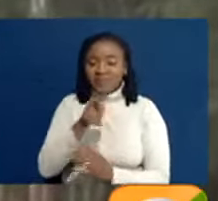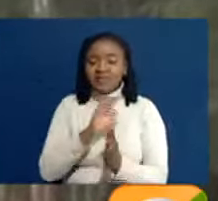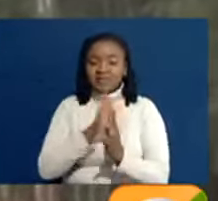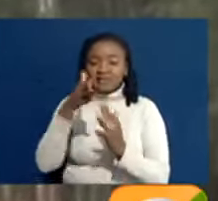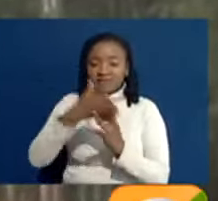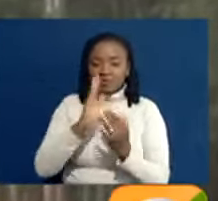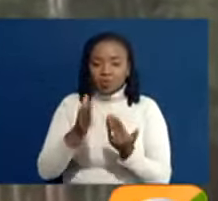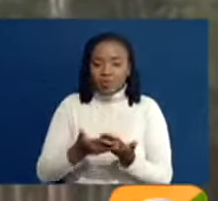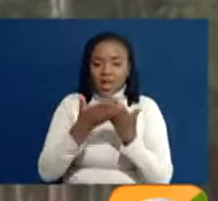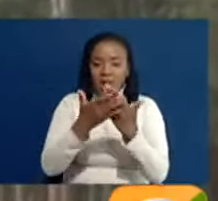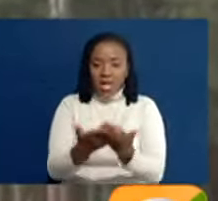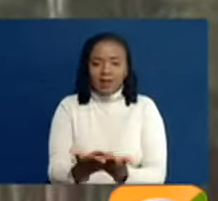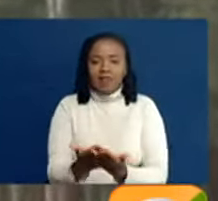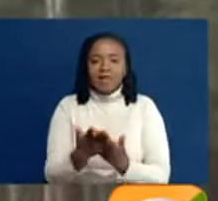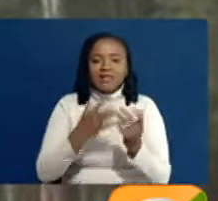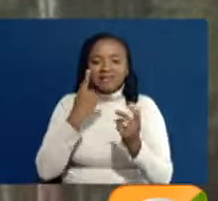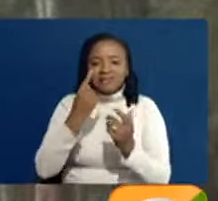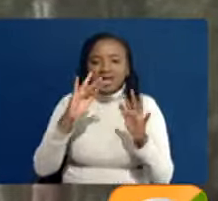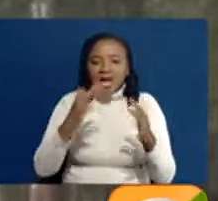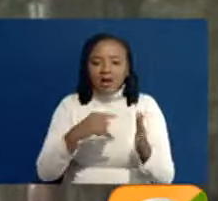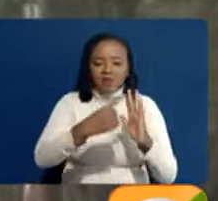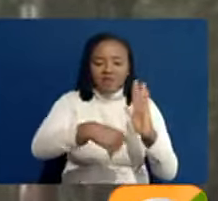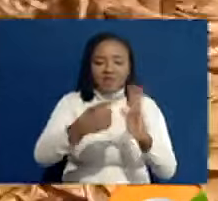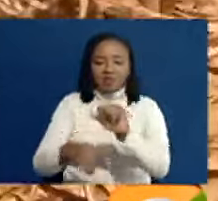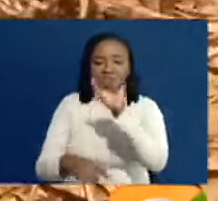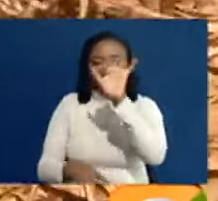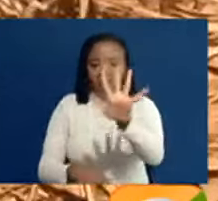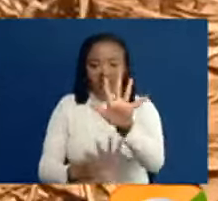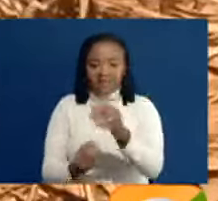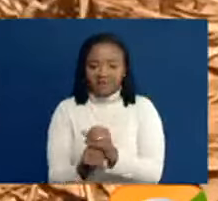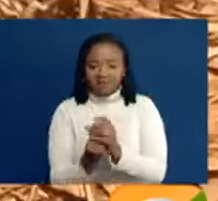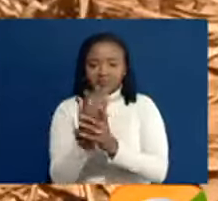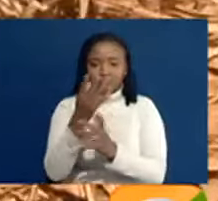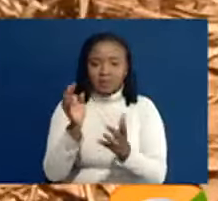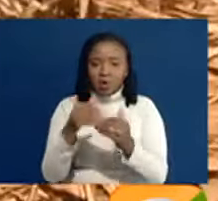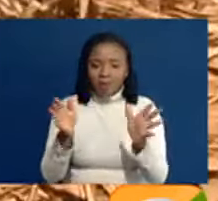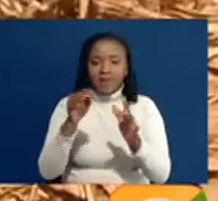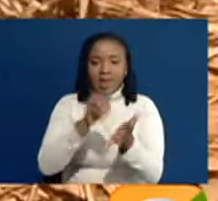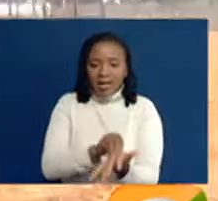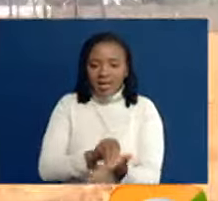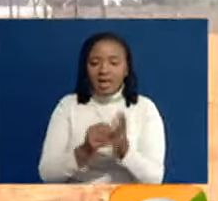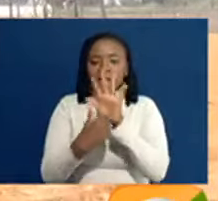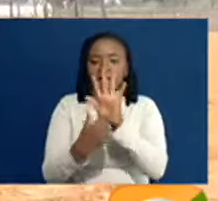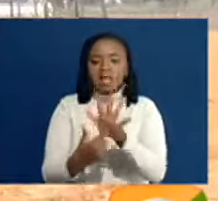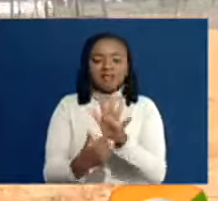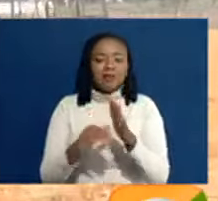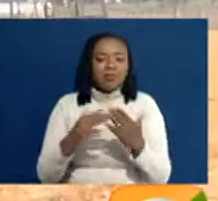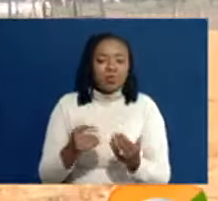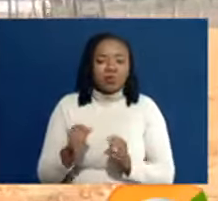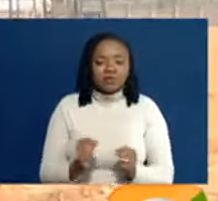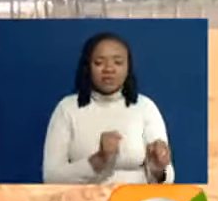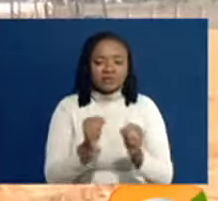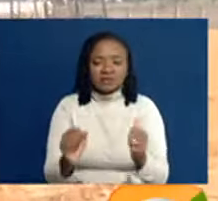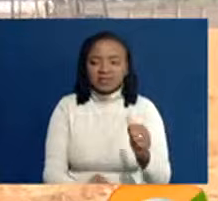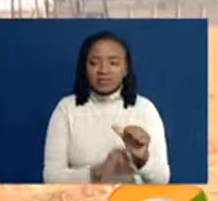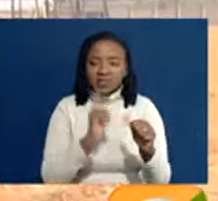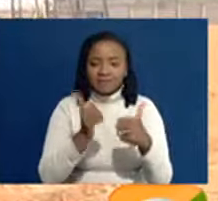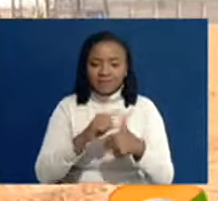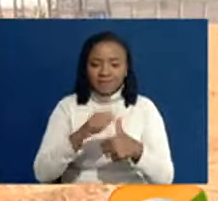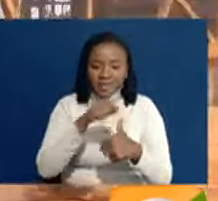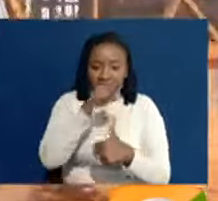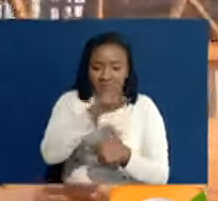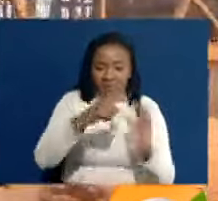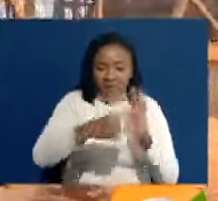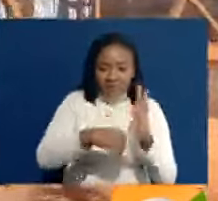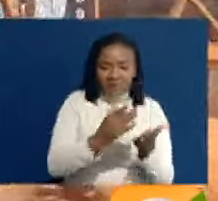the revival of 5 public sugar mills in the country. The strategy include leasing of the sugar mills,